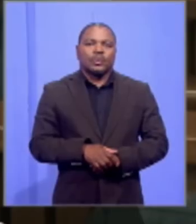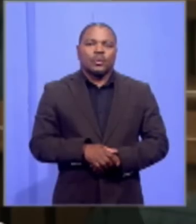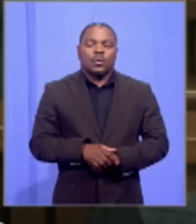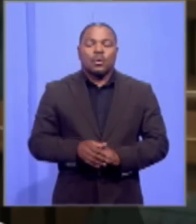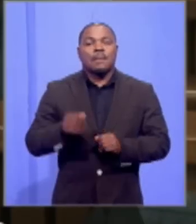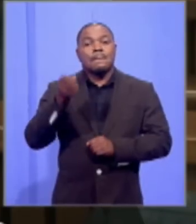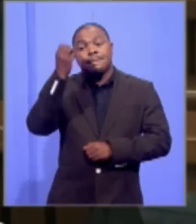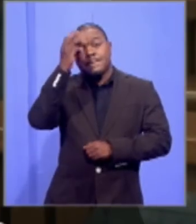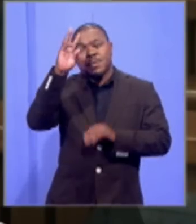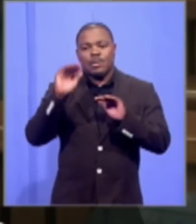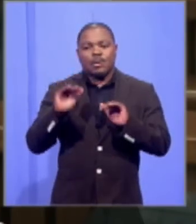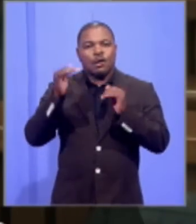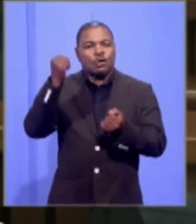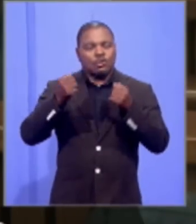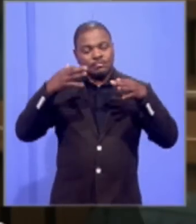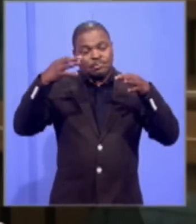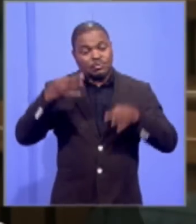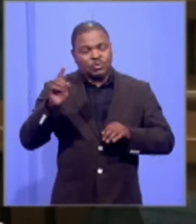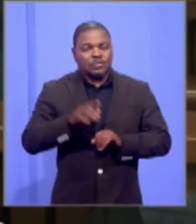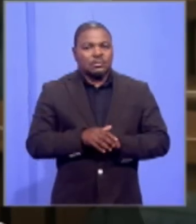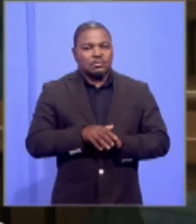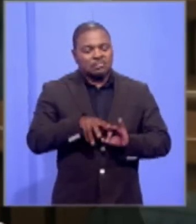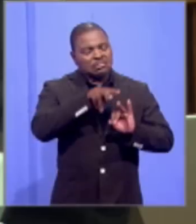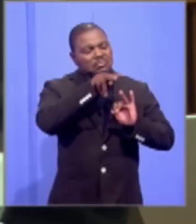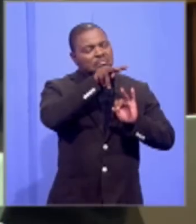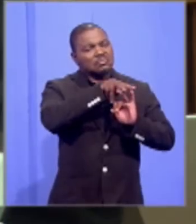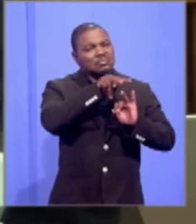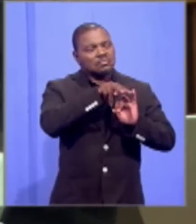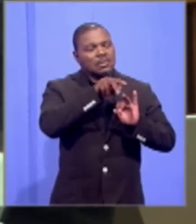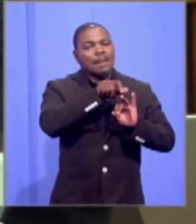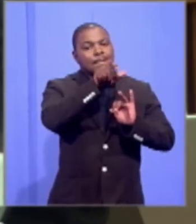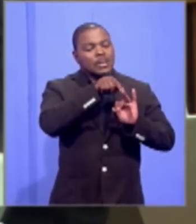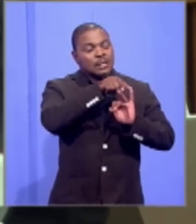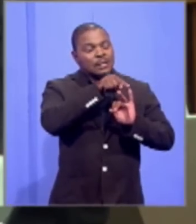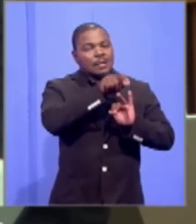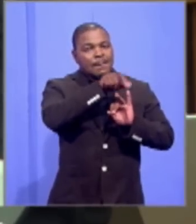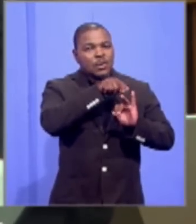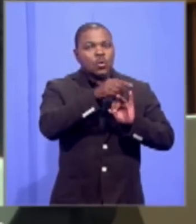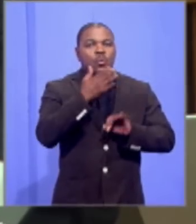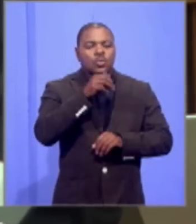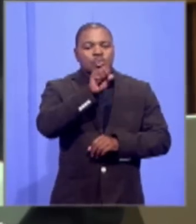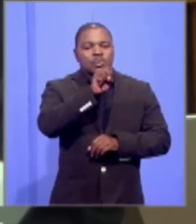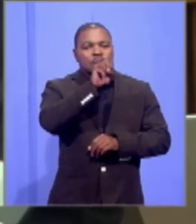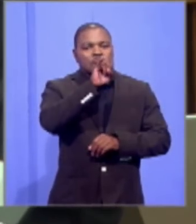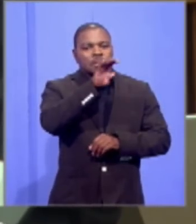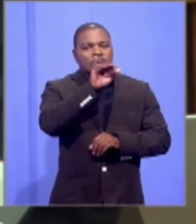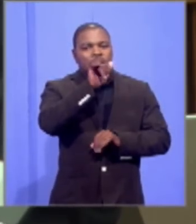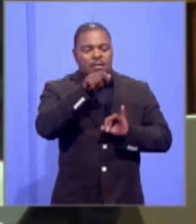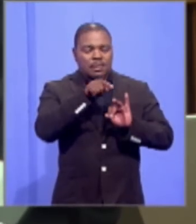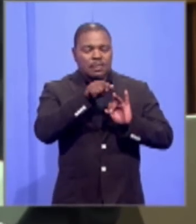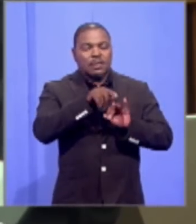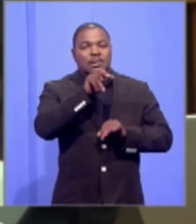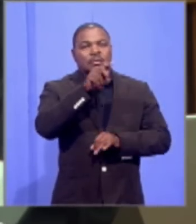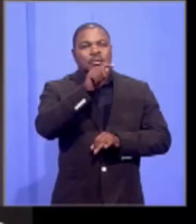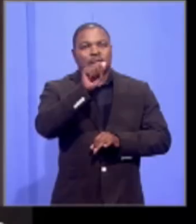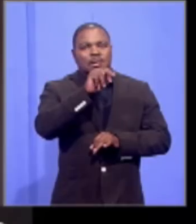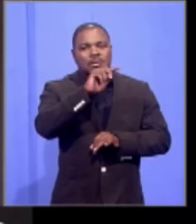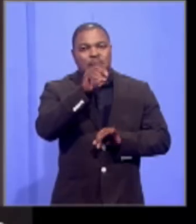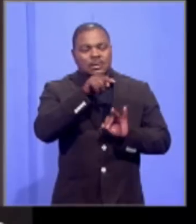Kgorotsheko kgolo ya Pretoria ya hlotše gore boipolelo bja mogononelwa wa pele Muzi Sibia le wa bobedi Bongani